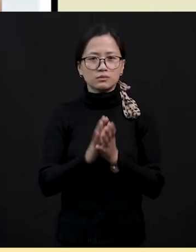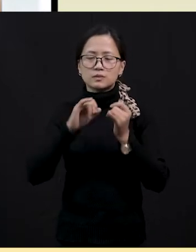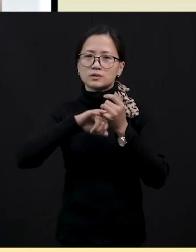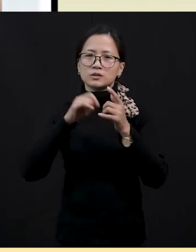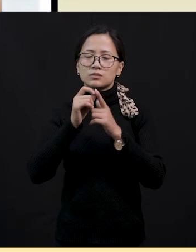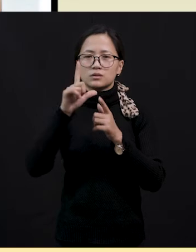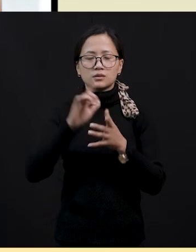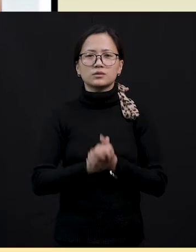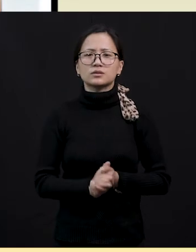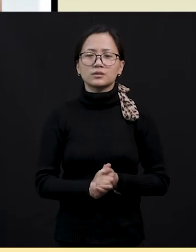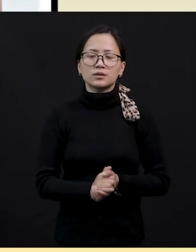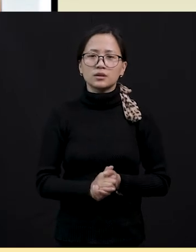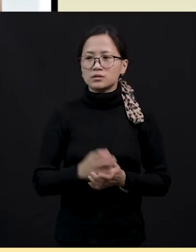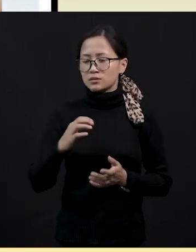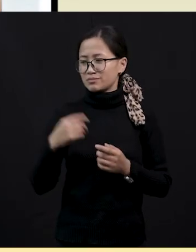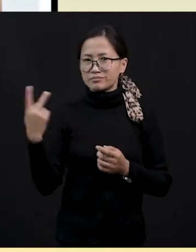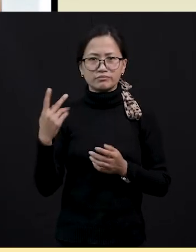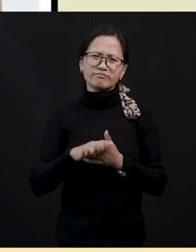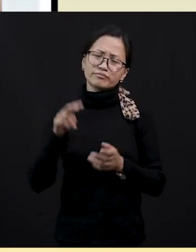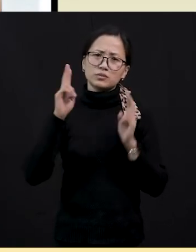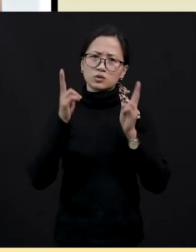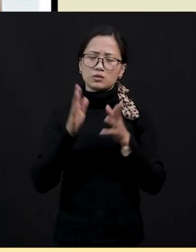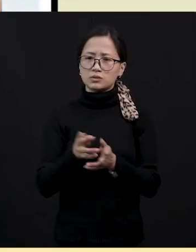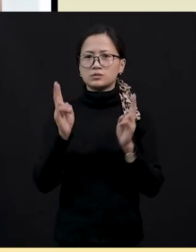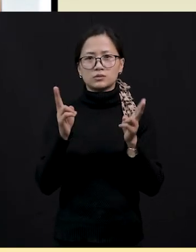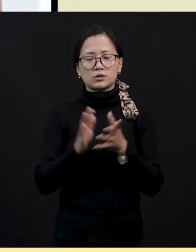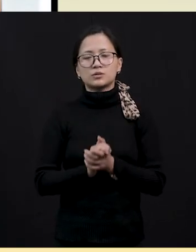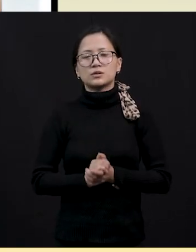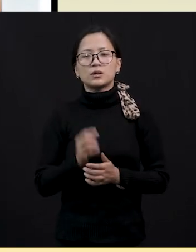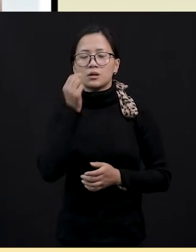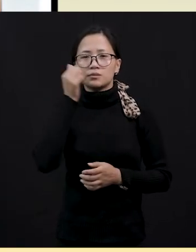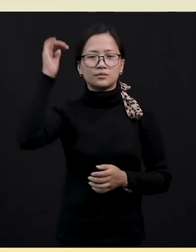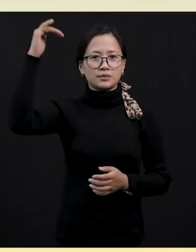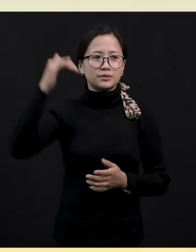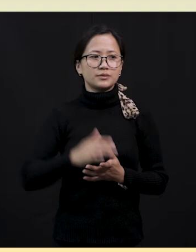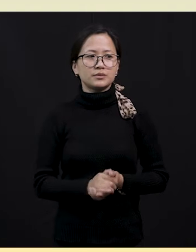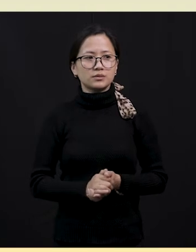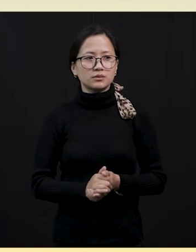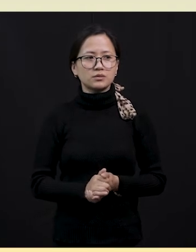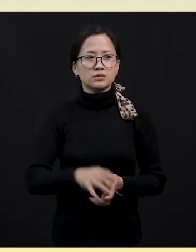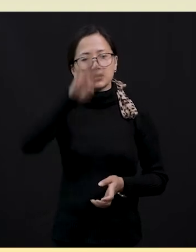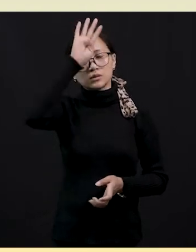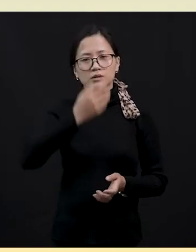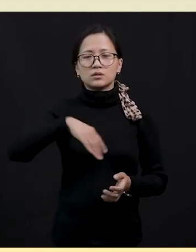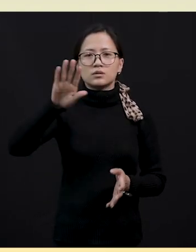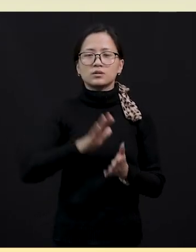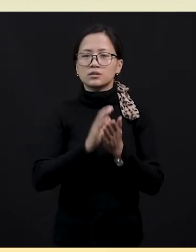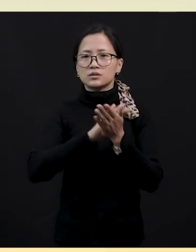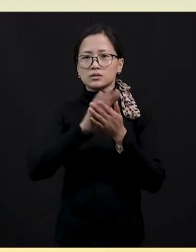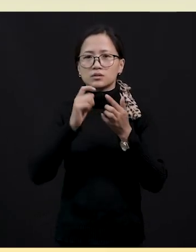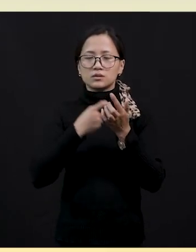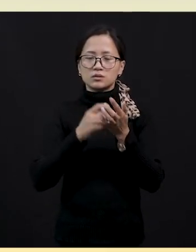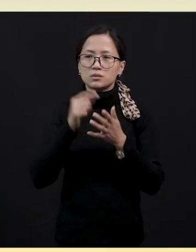simply as a common man, and the old and the weak is the hermit. The king went up to the hermit